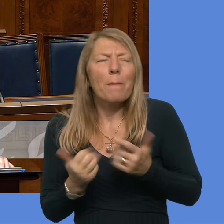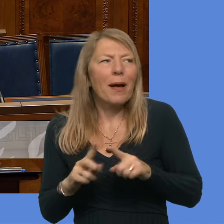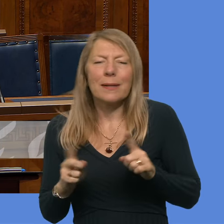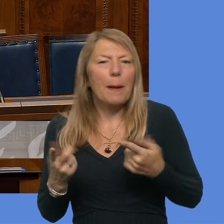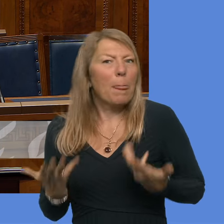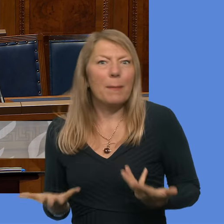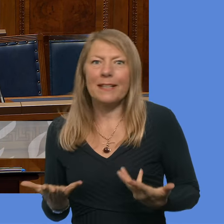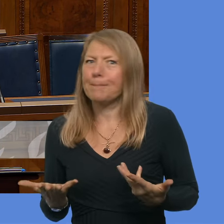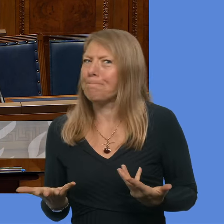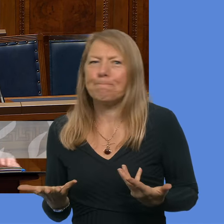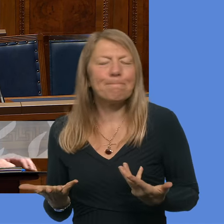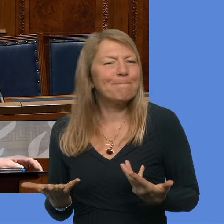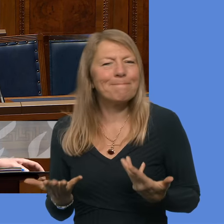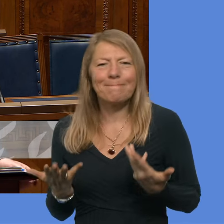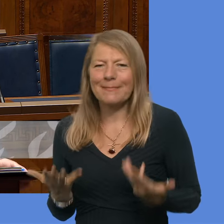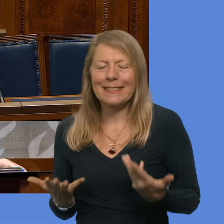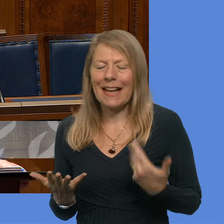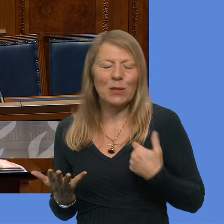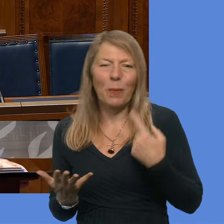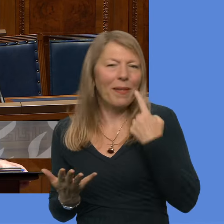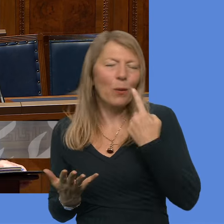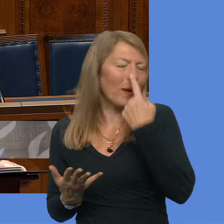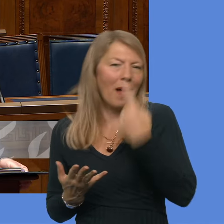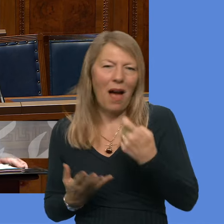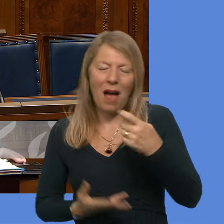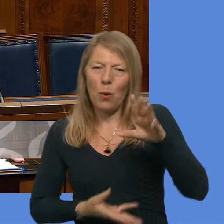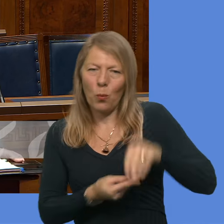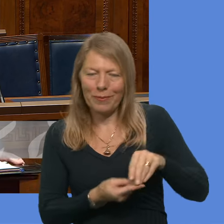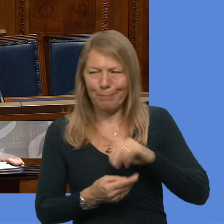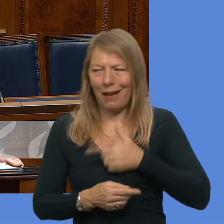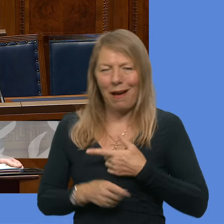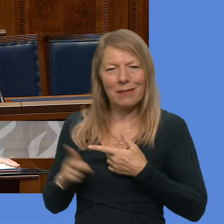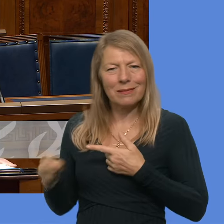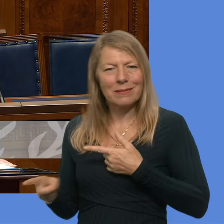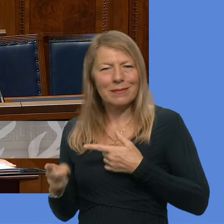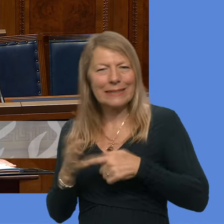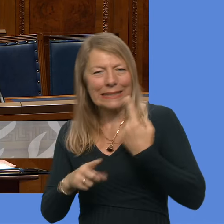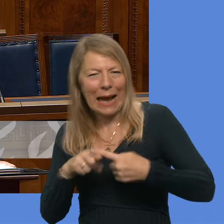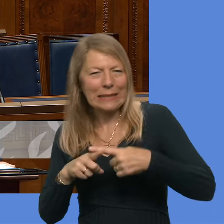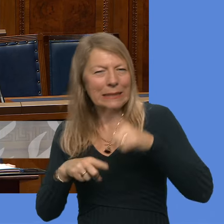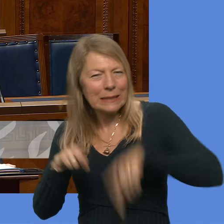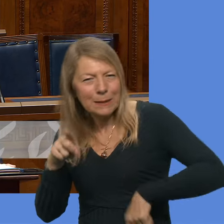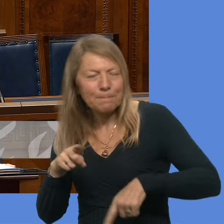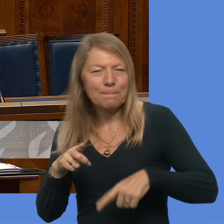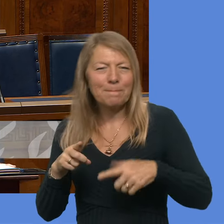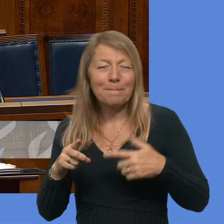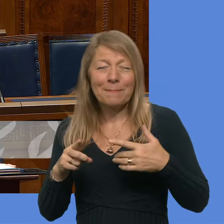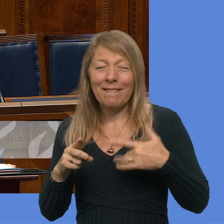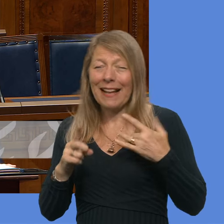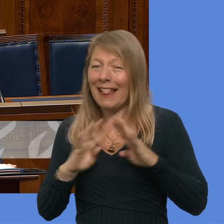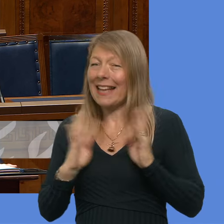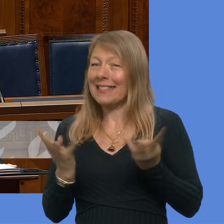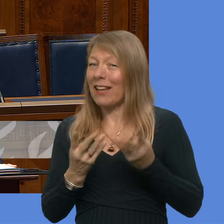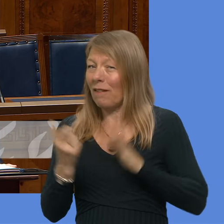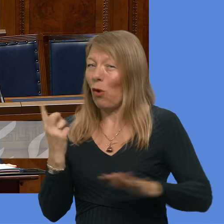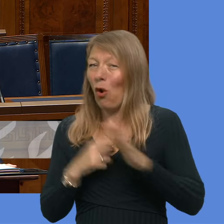currently, in terms of that approach, I don't think it is affordable for us. I think that view is broadly shared across the executive. And I remember previous Minister for the Economy from